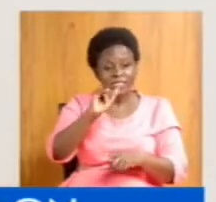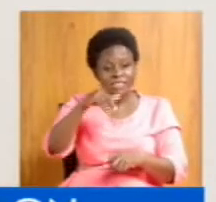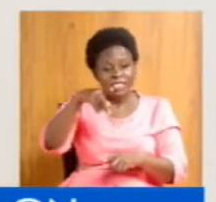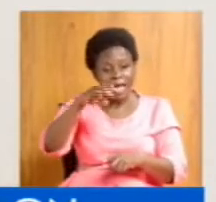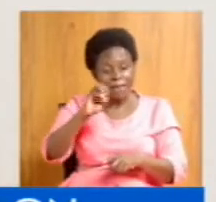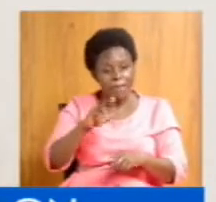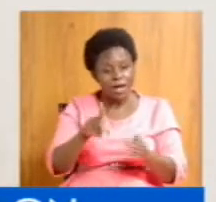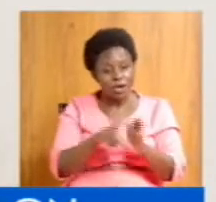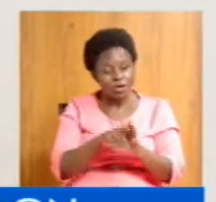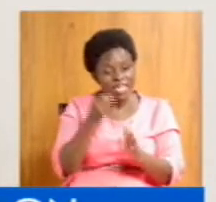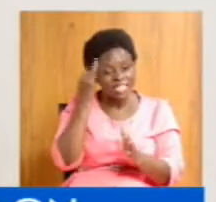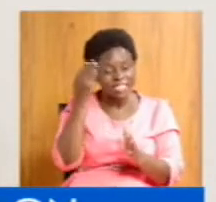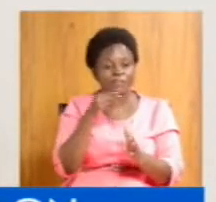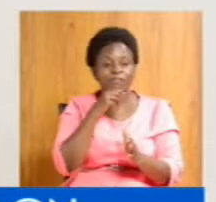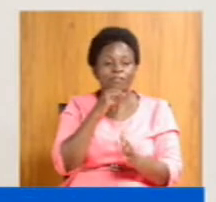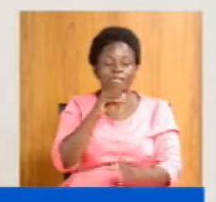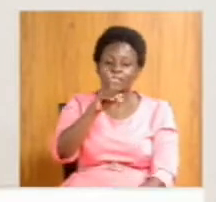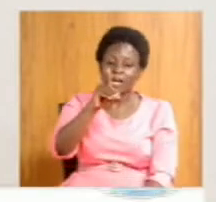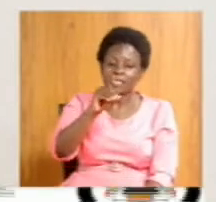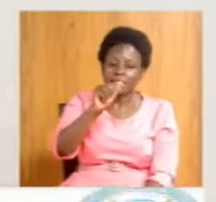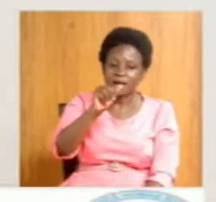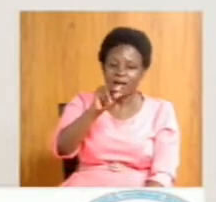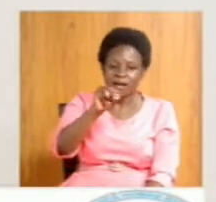Initiative, Mr. Daniel Bill Opio.